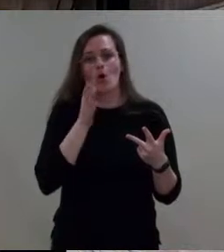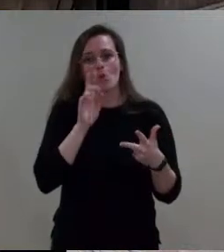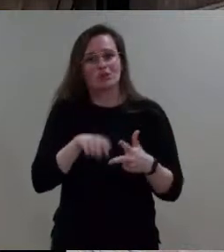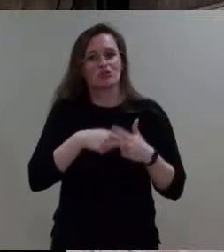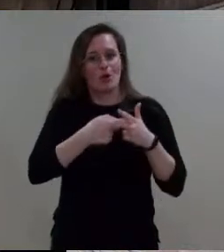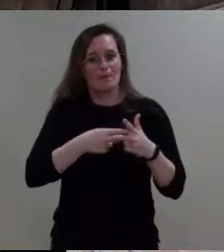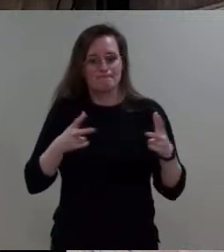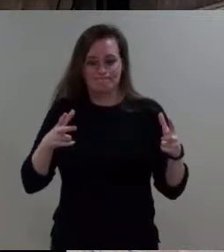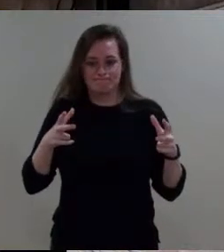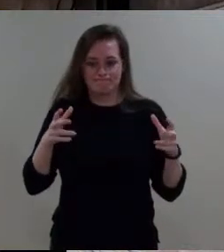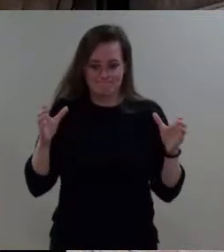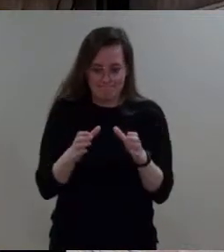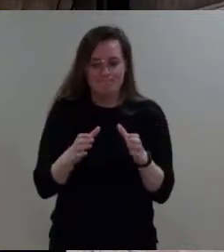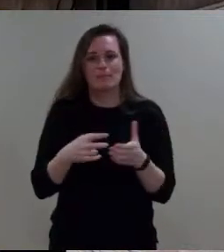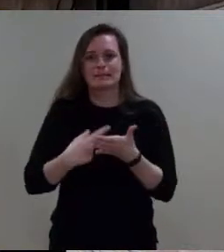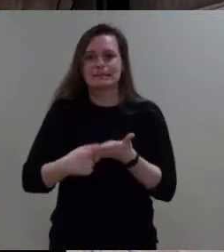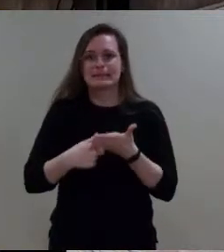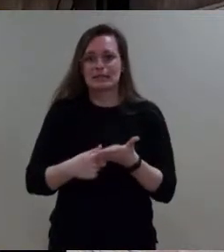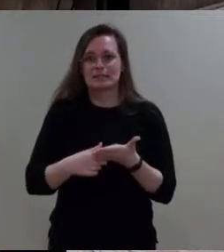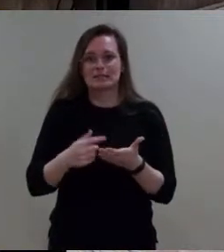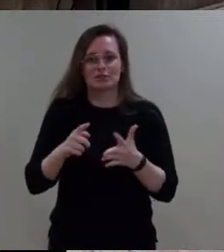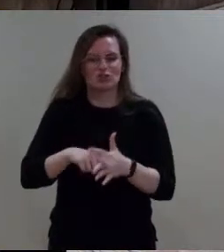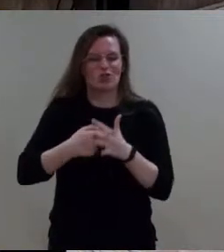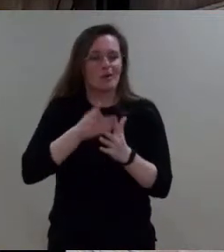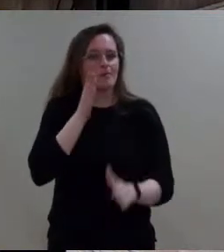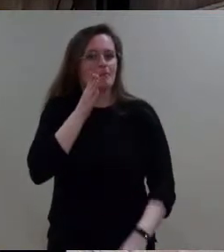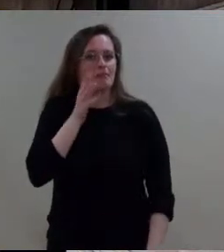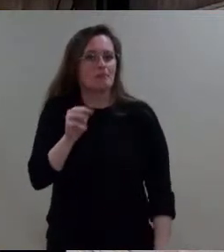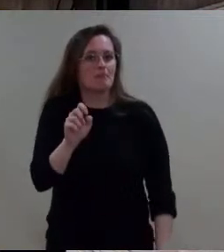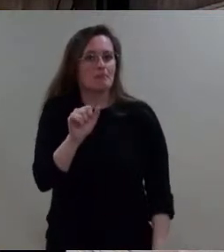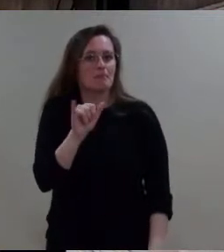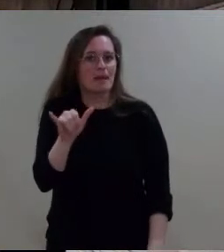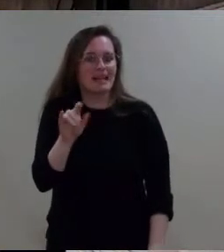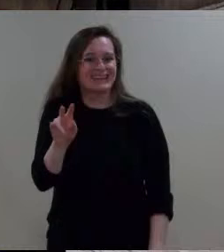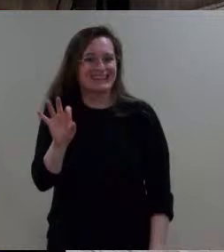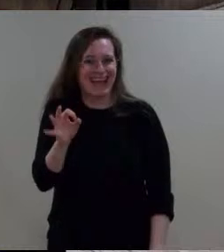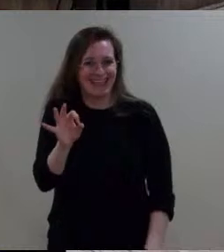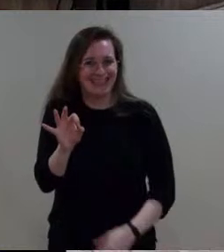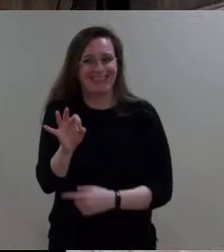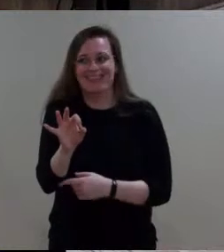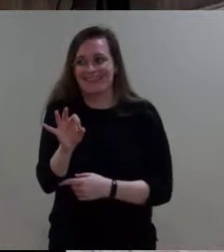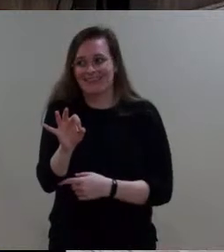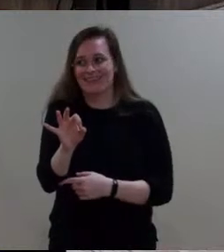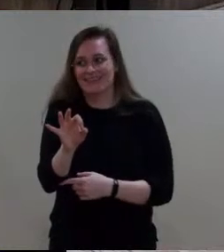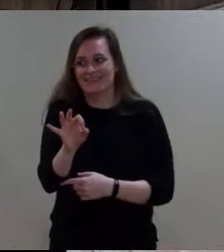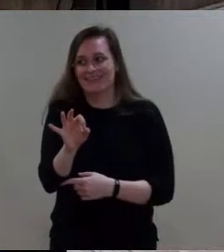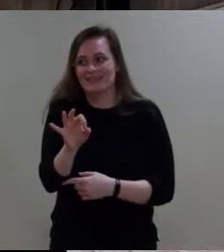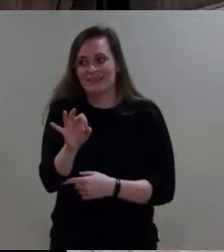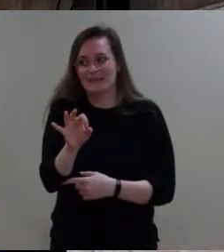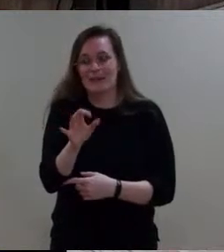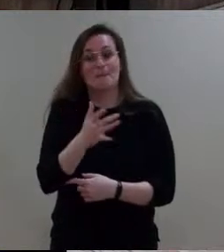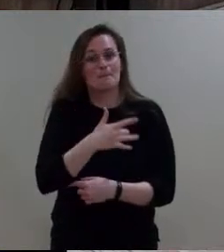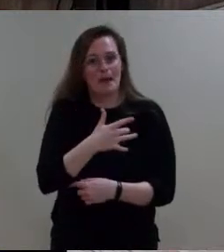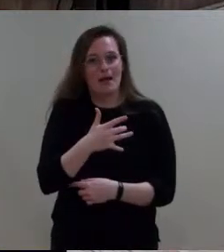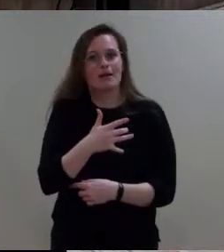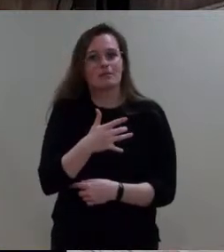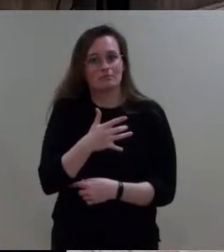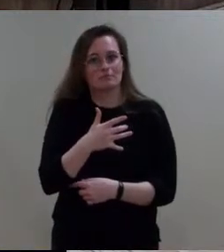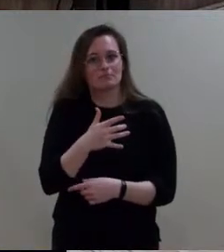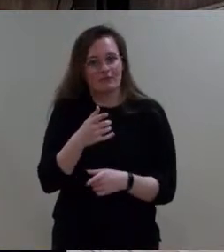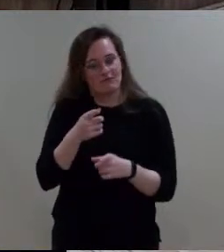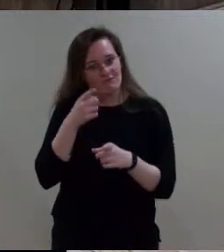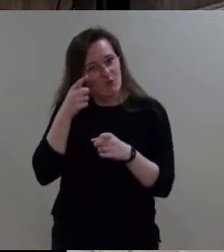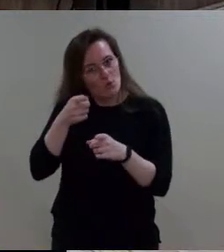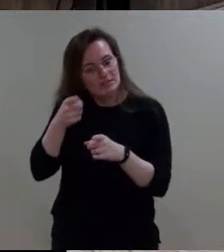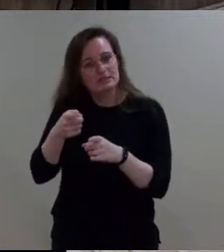lot of the work that they're going to be talking about will tie into the MIT REAP and Ag Accelerator corridor work that's already been